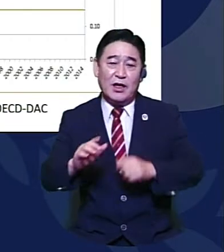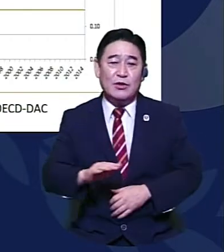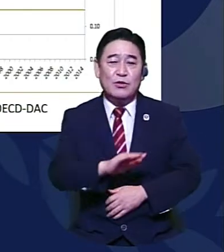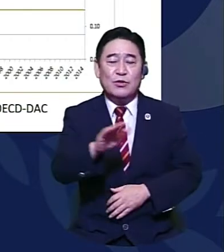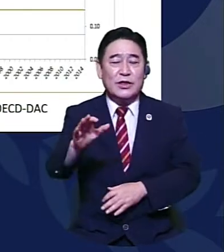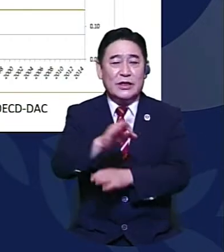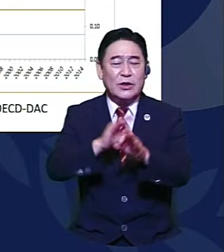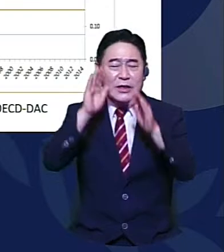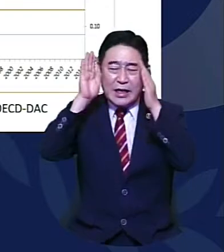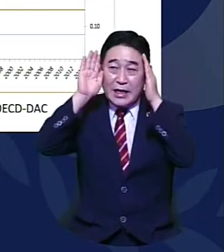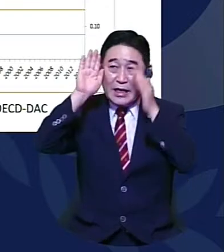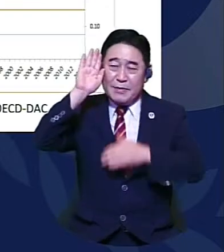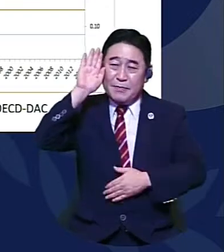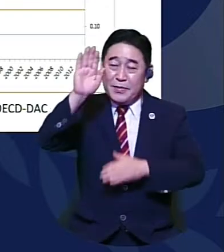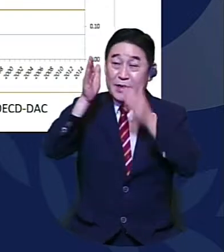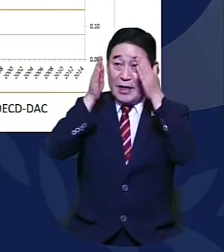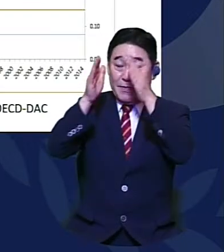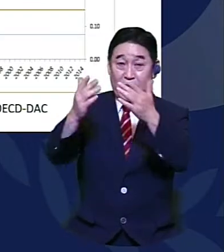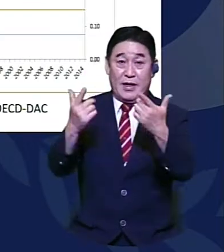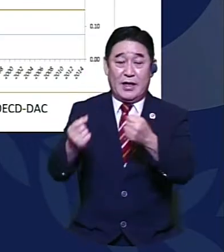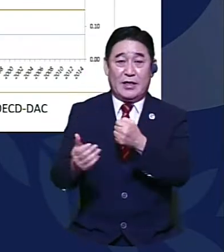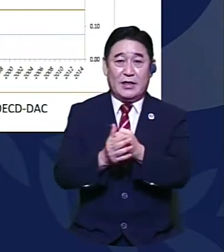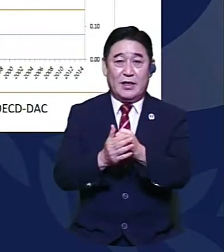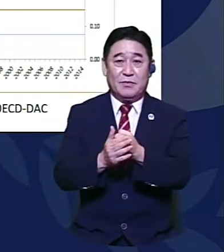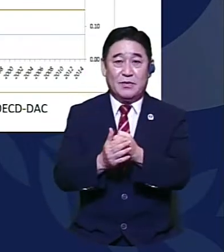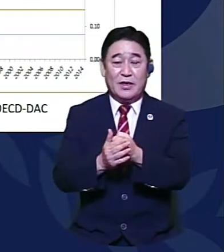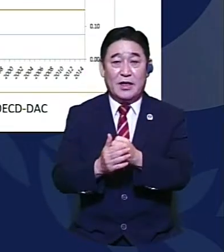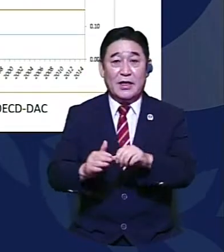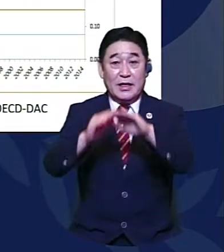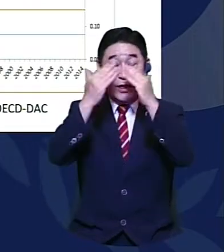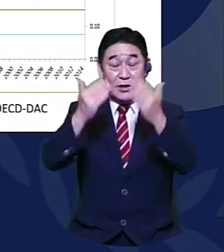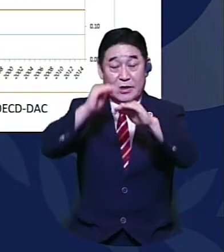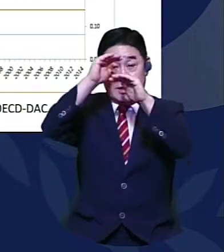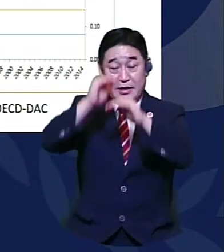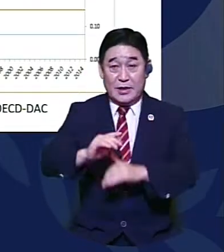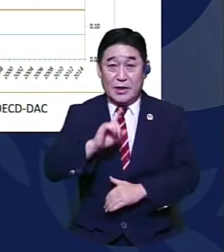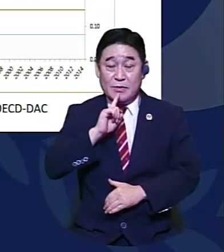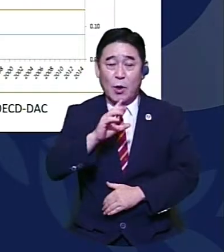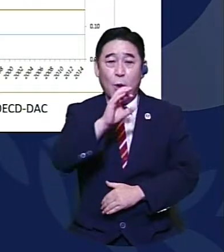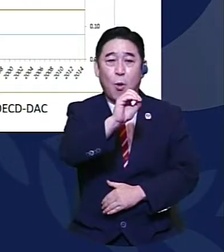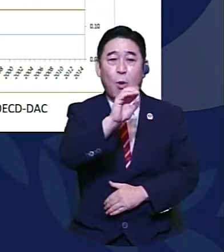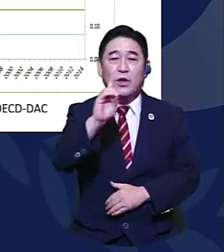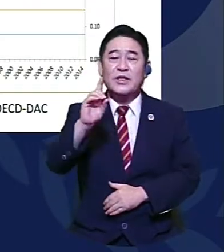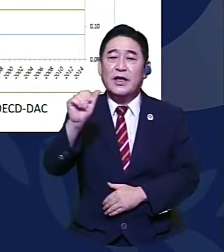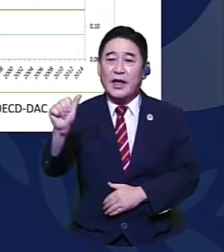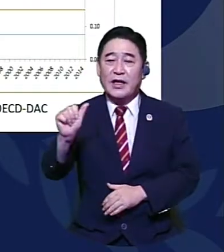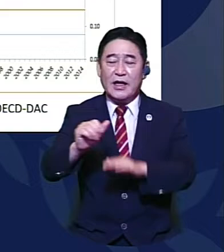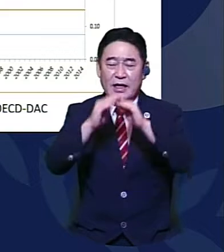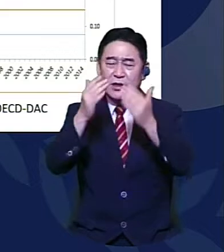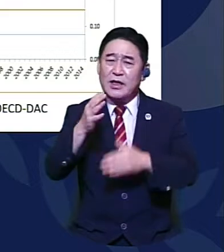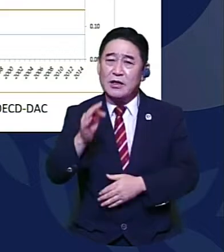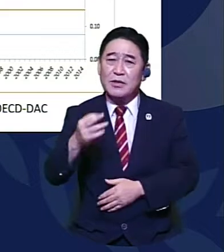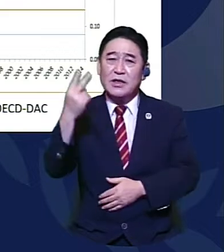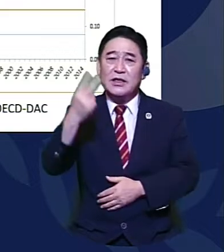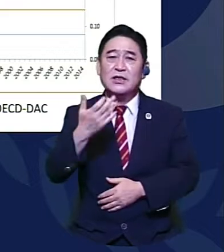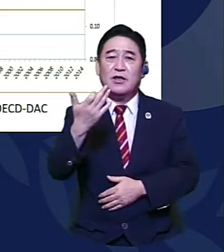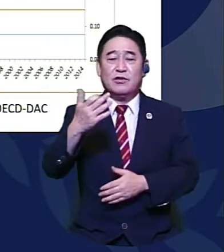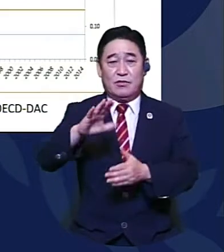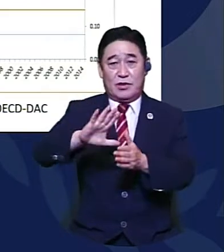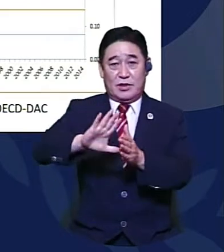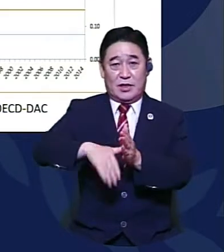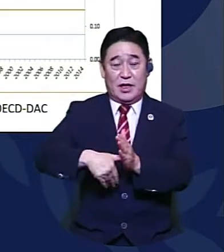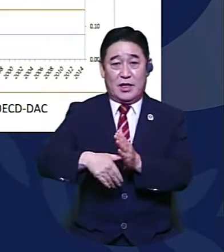this in context, how much ODA is there? It's an easy number. In 2019, roughly 150 billion